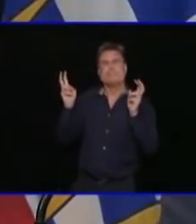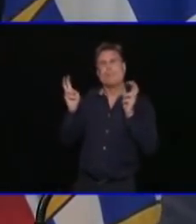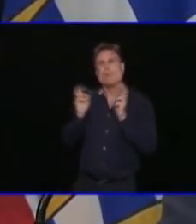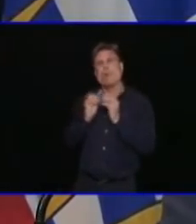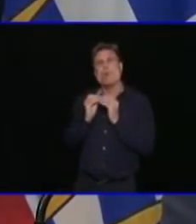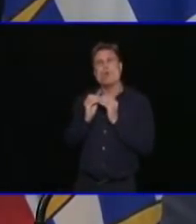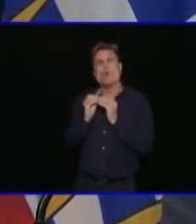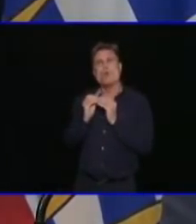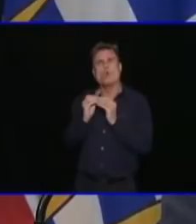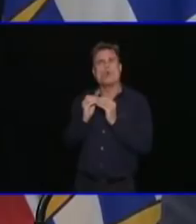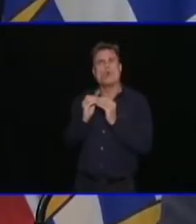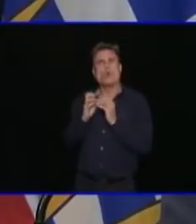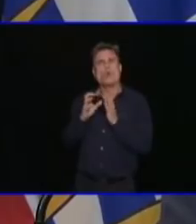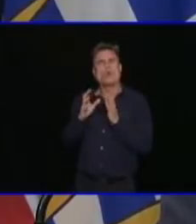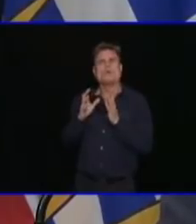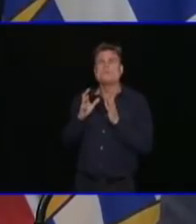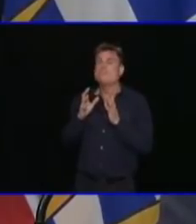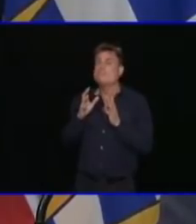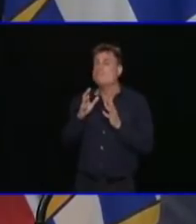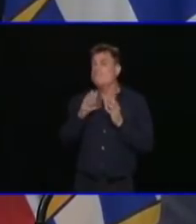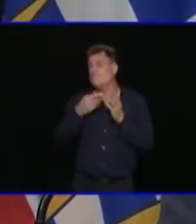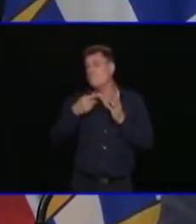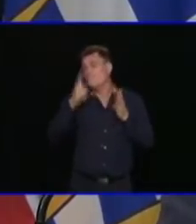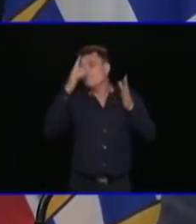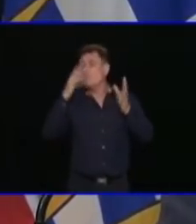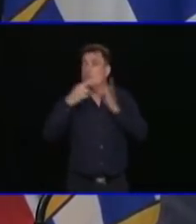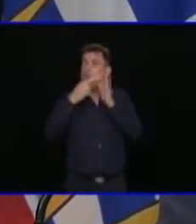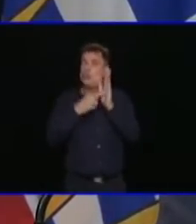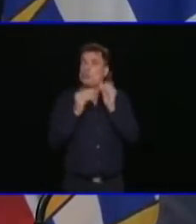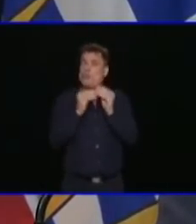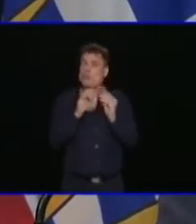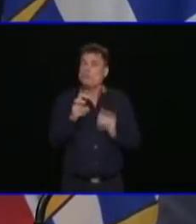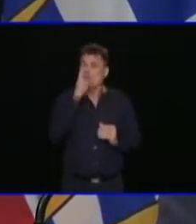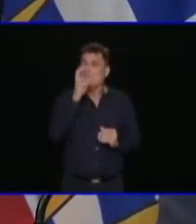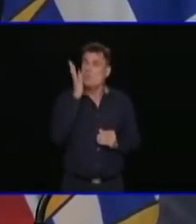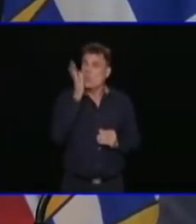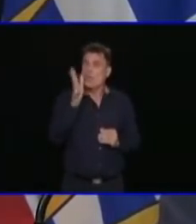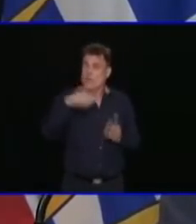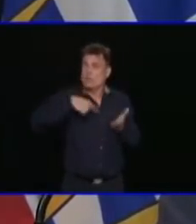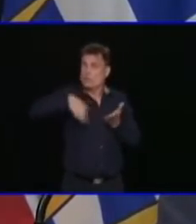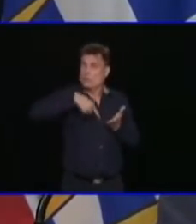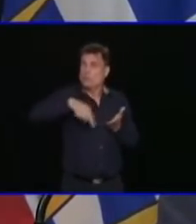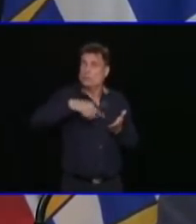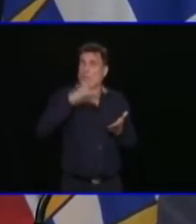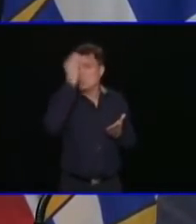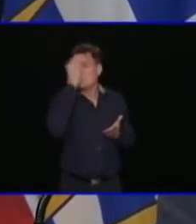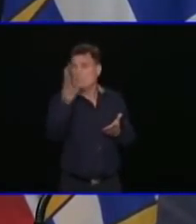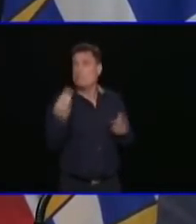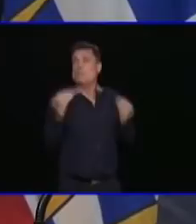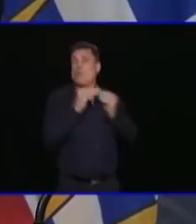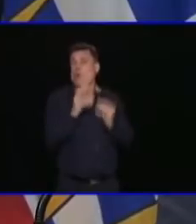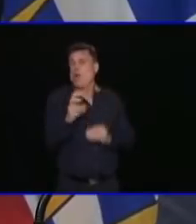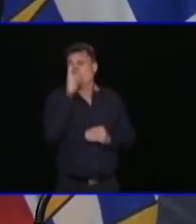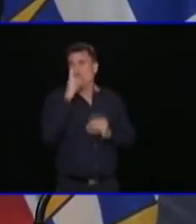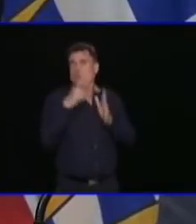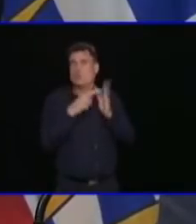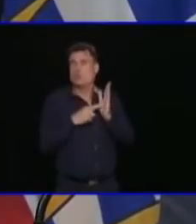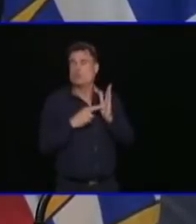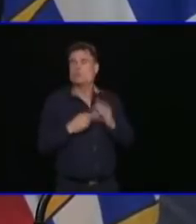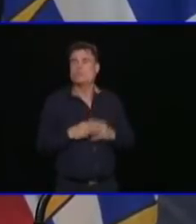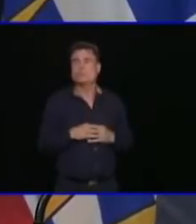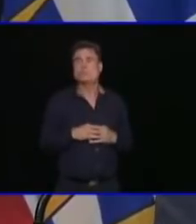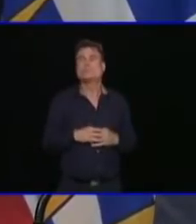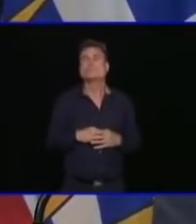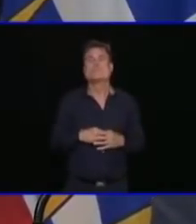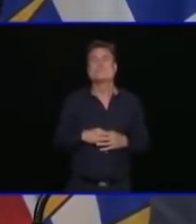nightclubs and bars operate. We'll also be looking at enhancing our inspections, both from